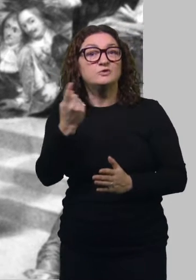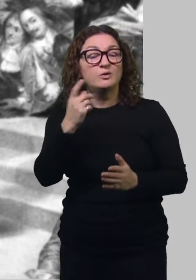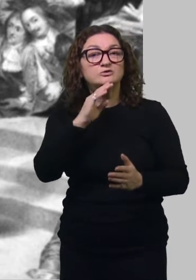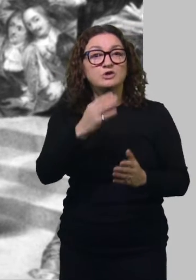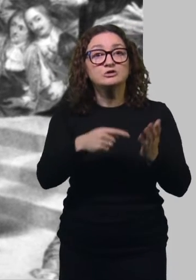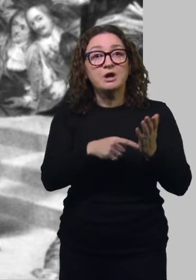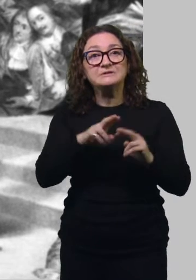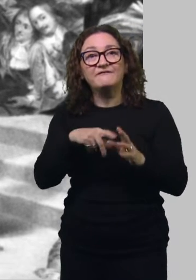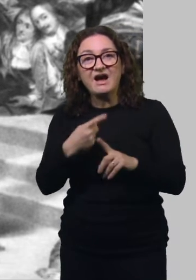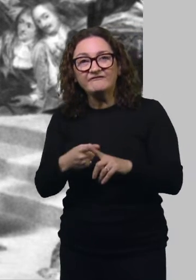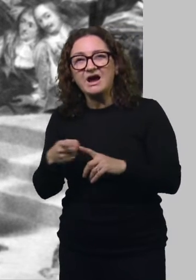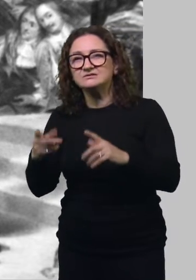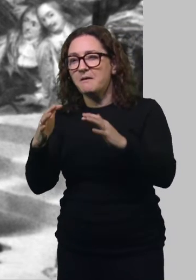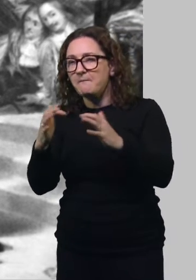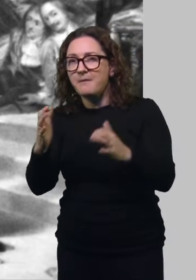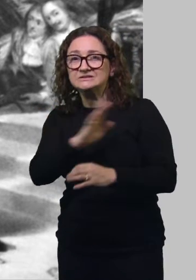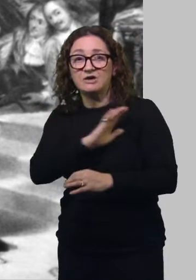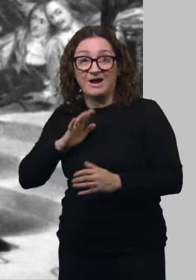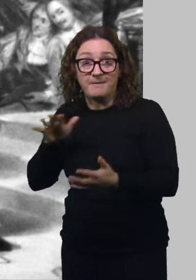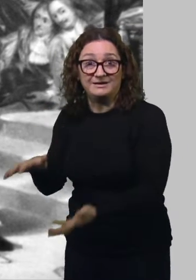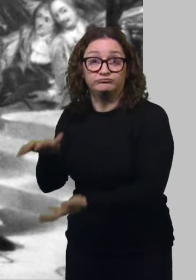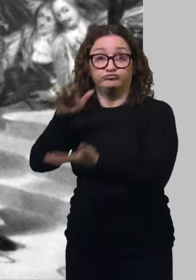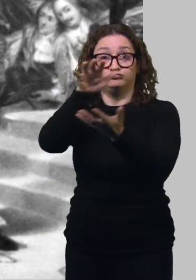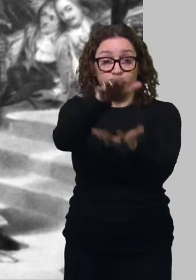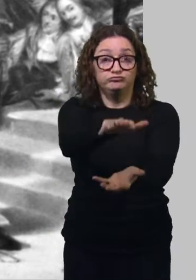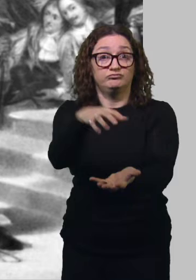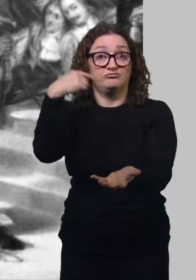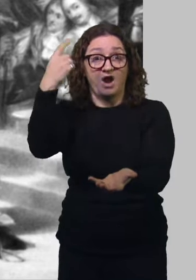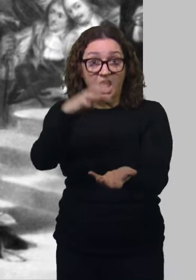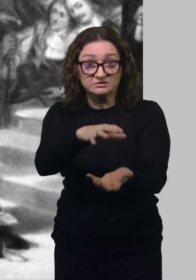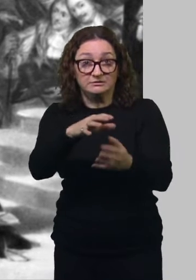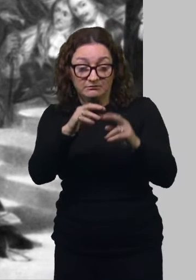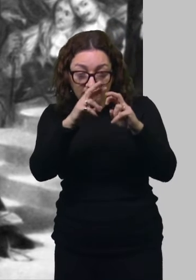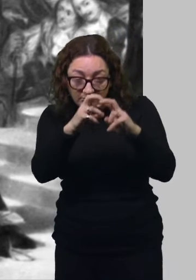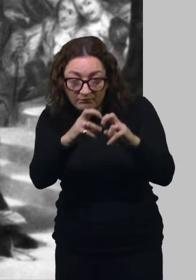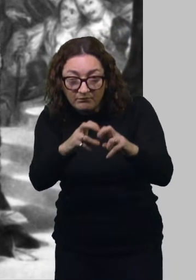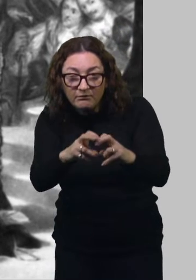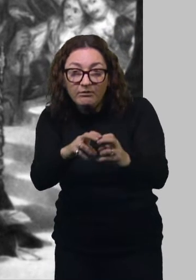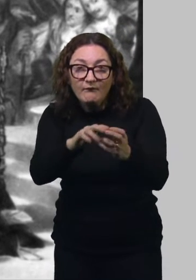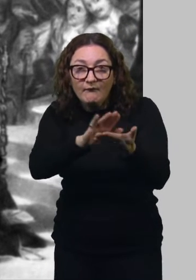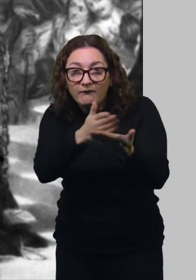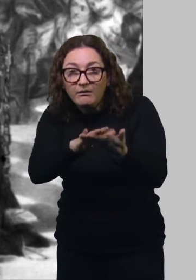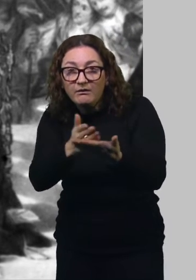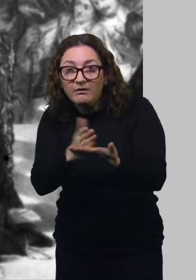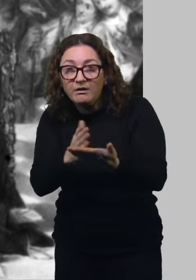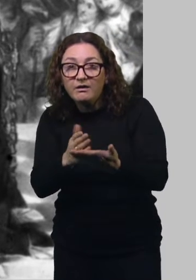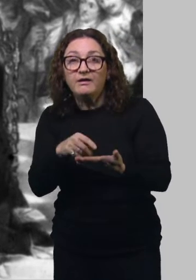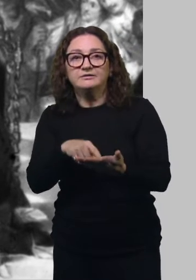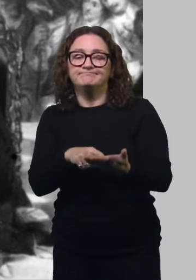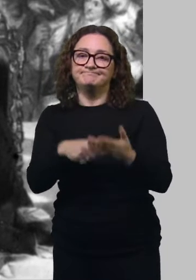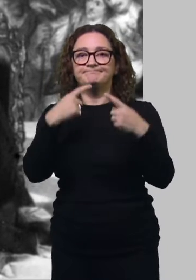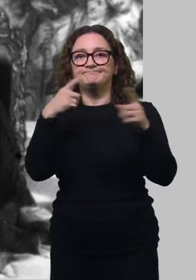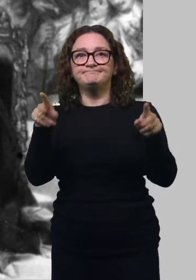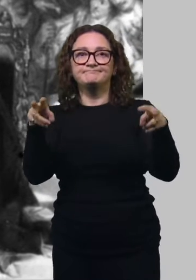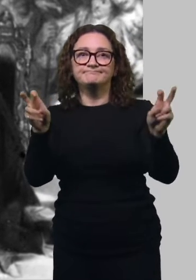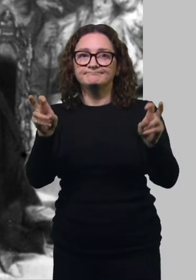and some published by order of Parliament in a pamphlet called The King's Cabinet Opened. The timing of the publication during